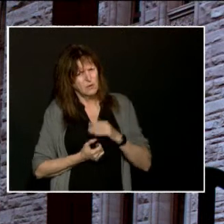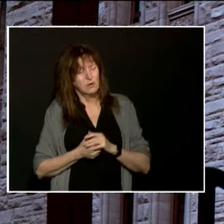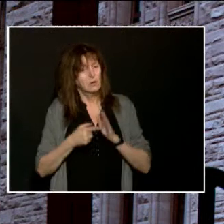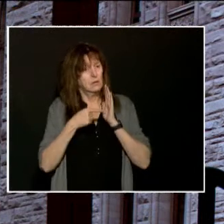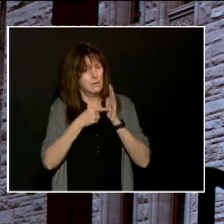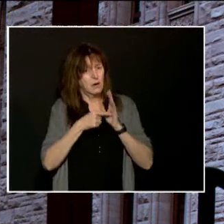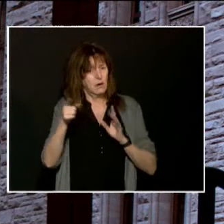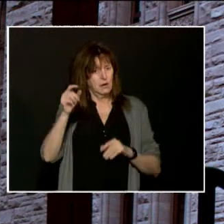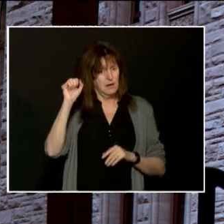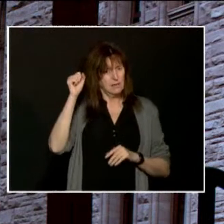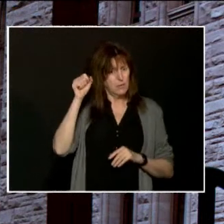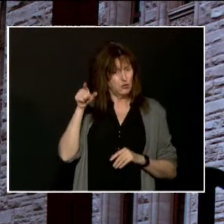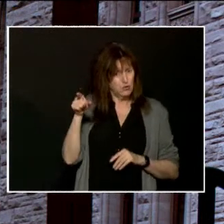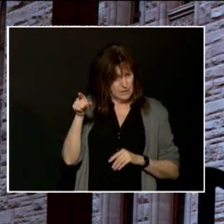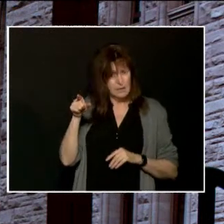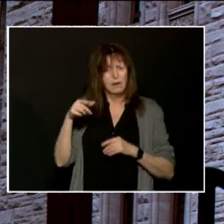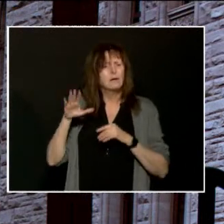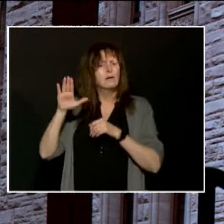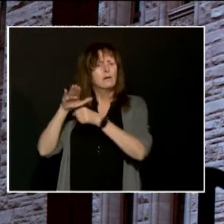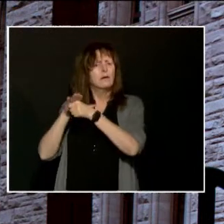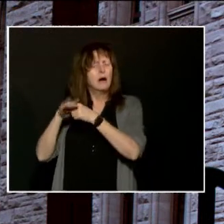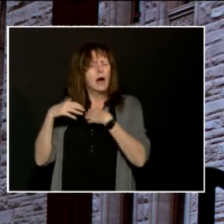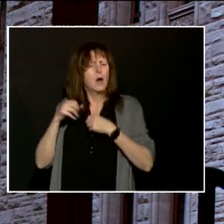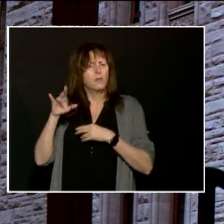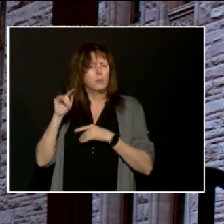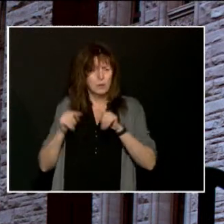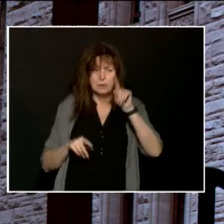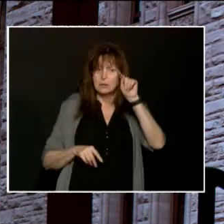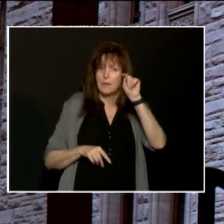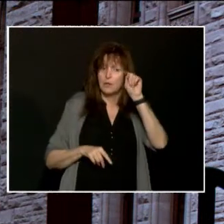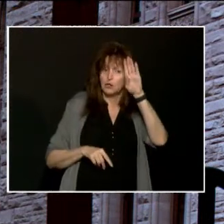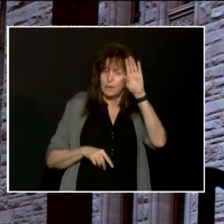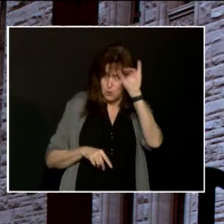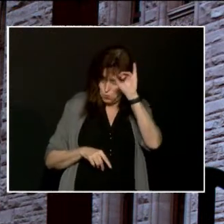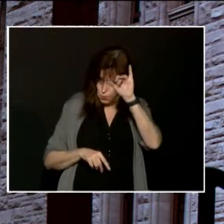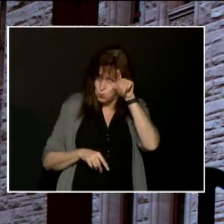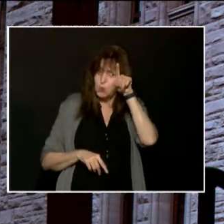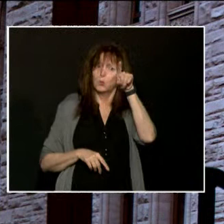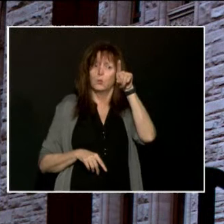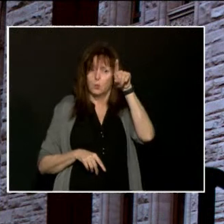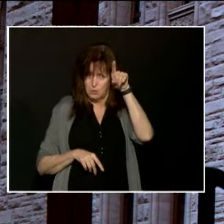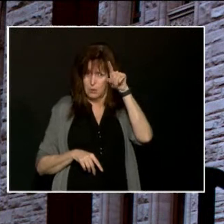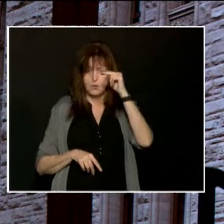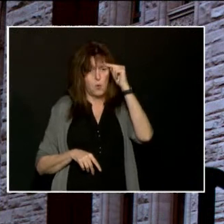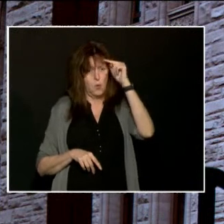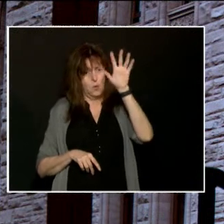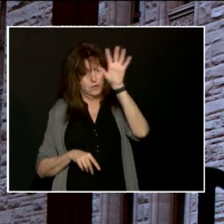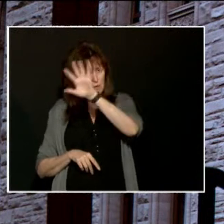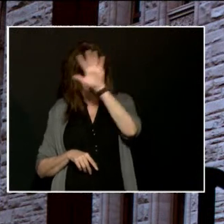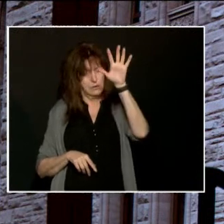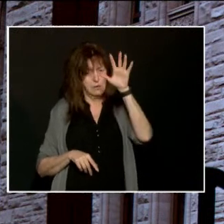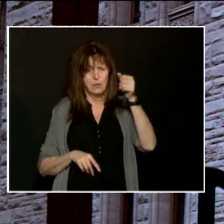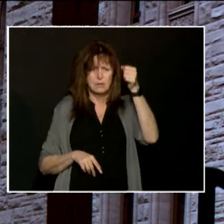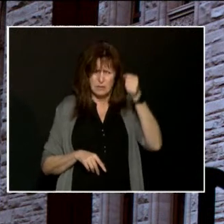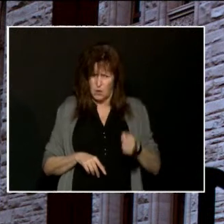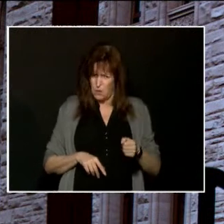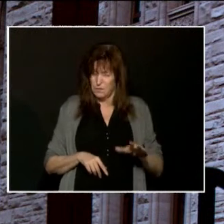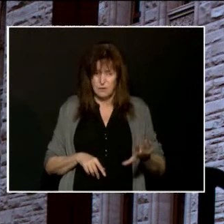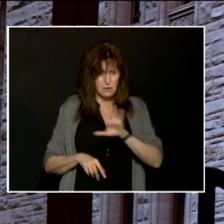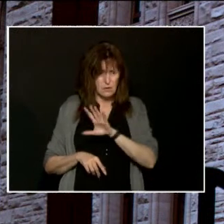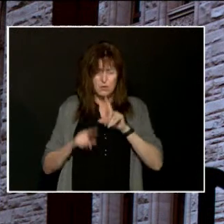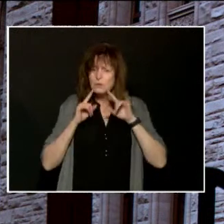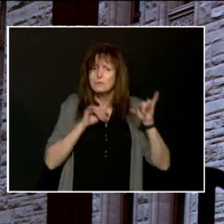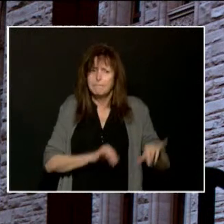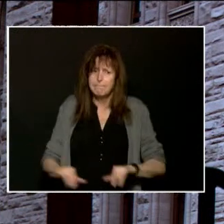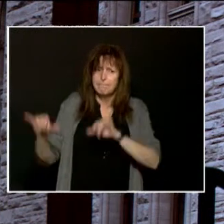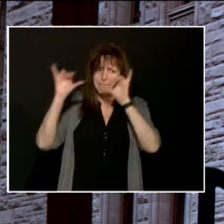Health Unit, Thunder Bay as well. Each one in the north. There's others in the south that have done the same thing. And I think what they're doing